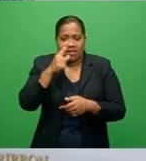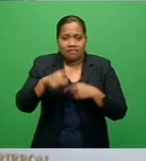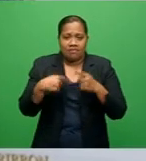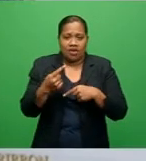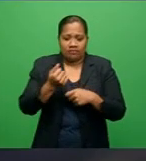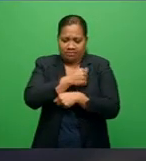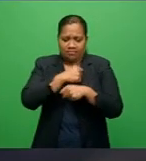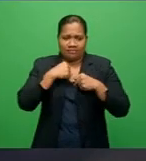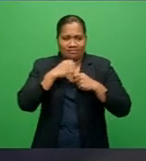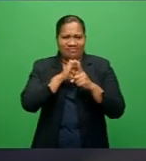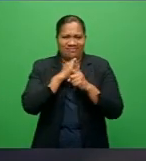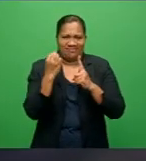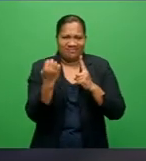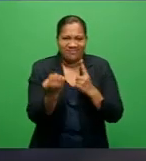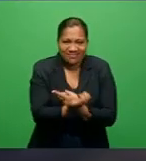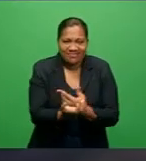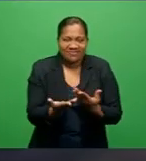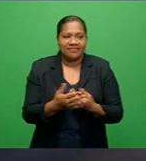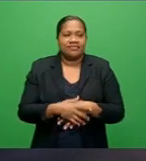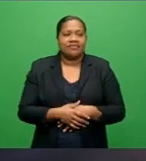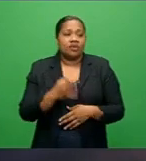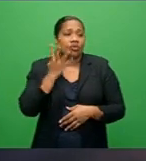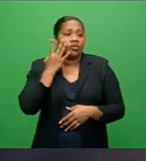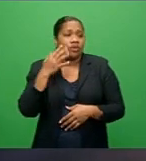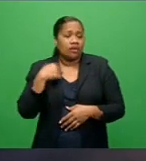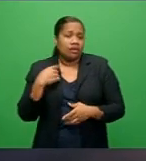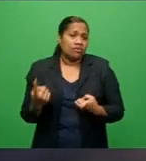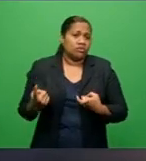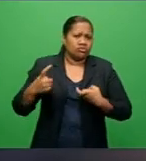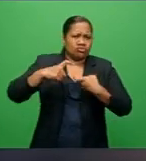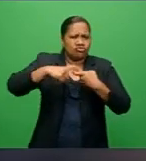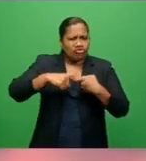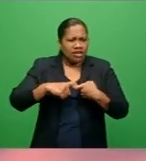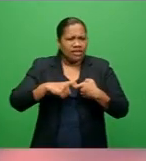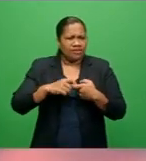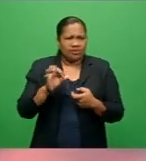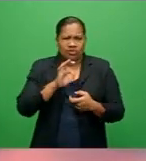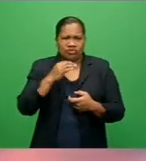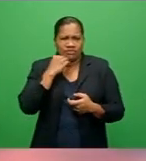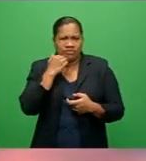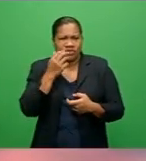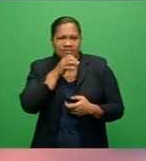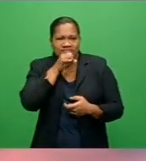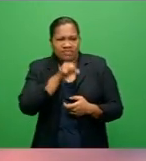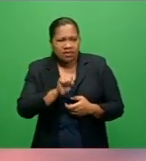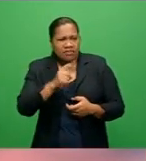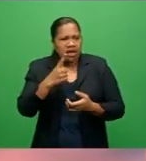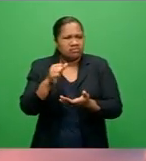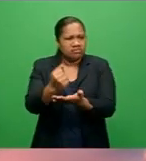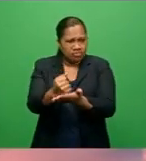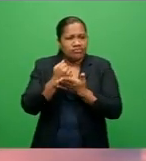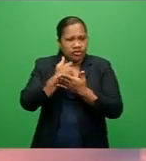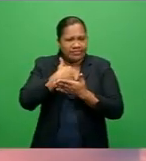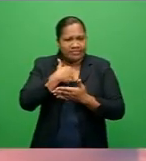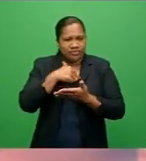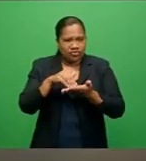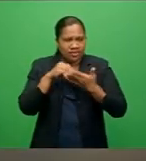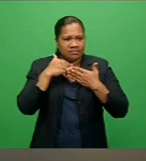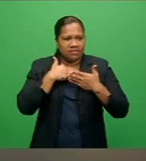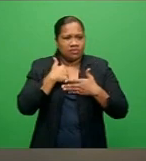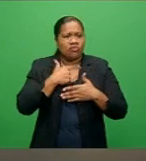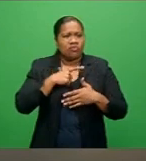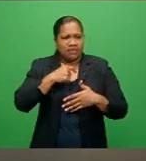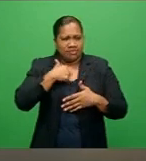there were women, but not as much as men. Yeah, they were supportive in helping me, while I was the